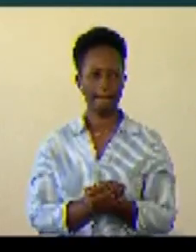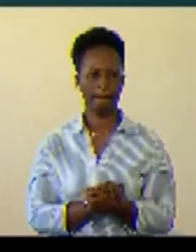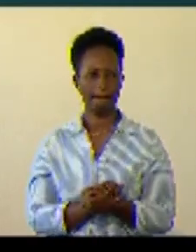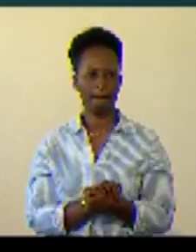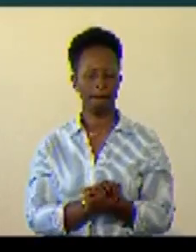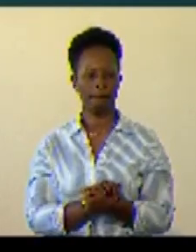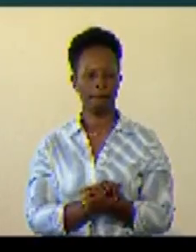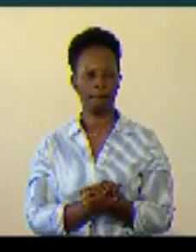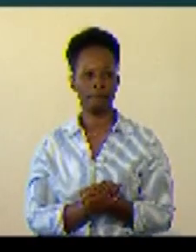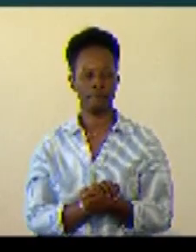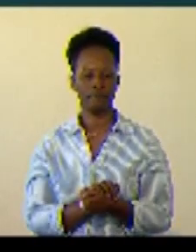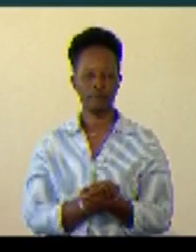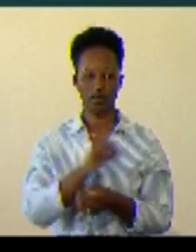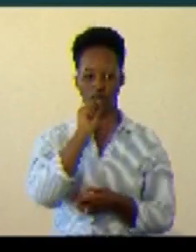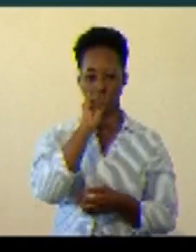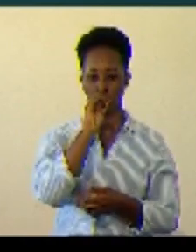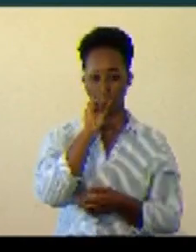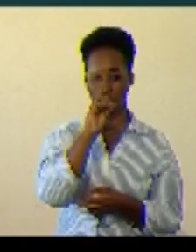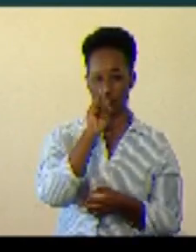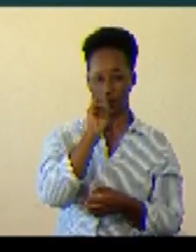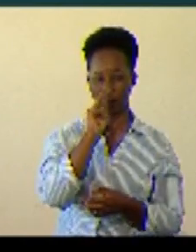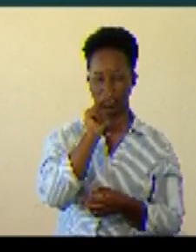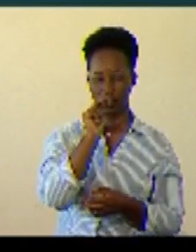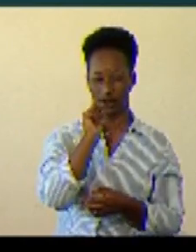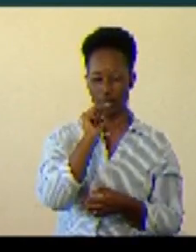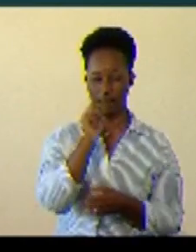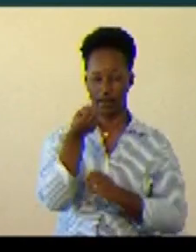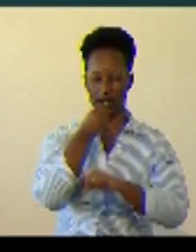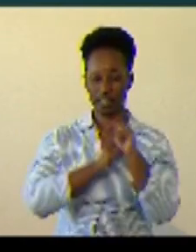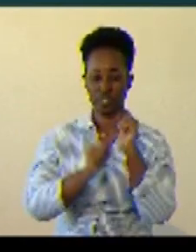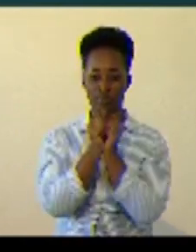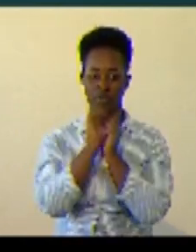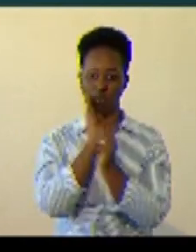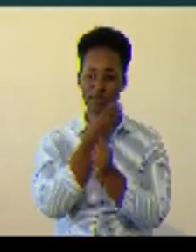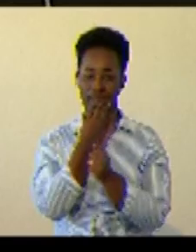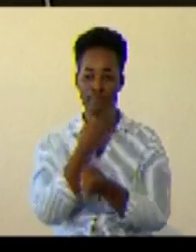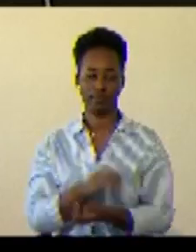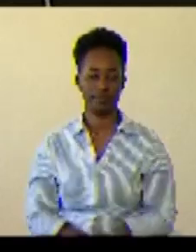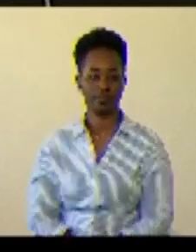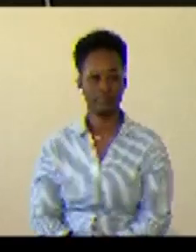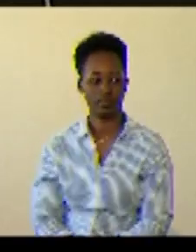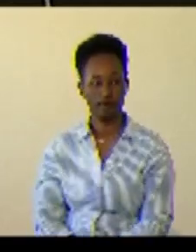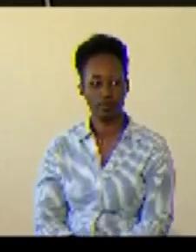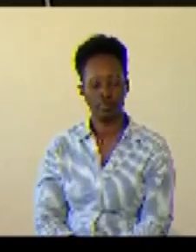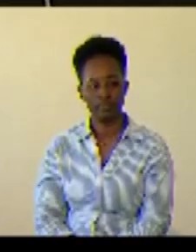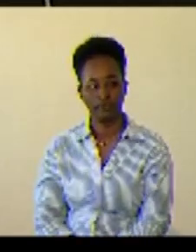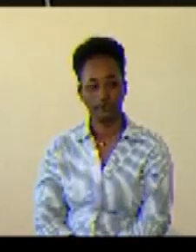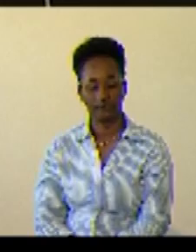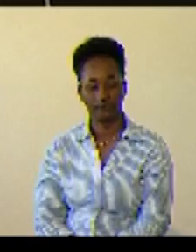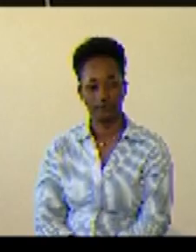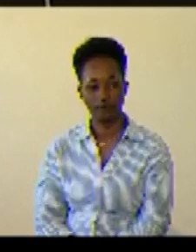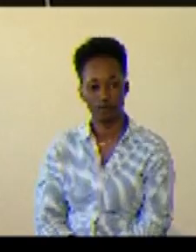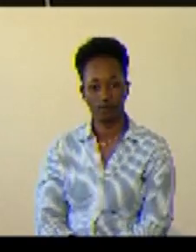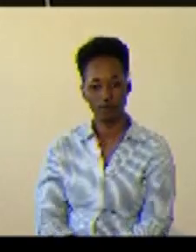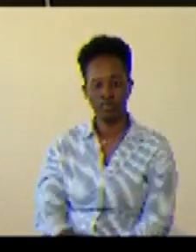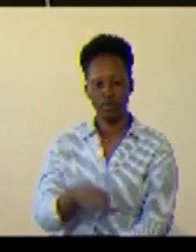Sodium is reacting with water. What happens when sodium, solid sodium, reacts